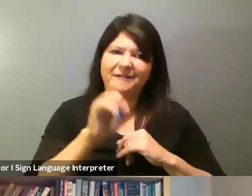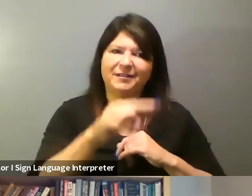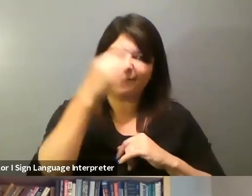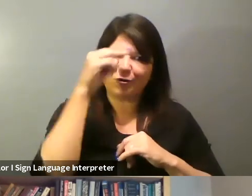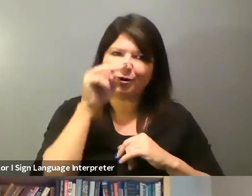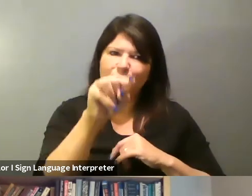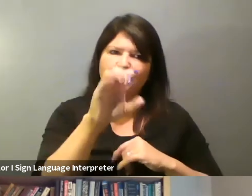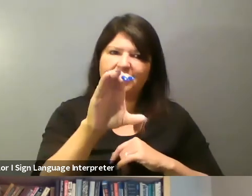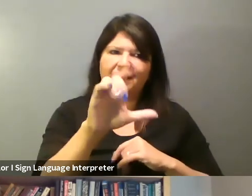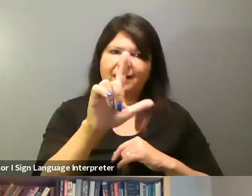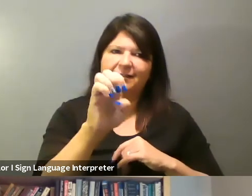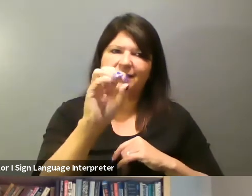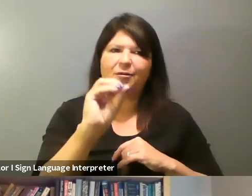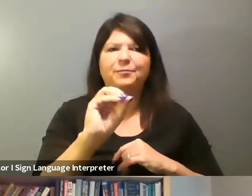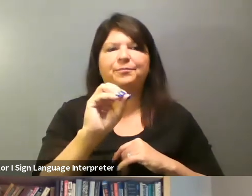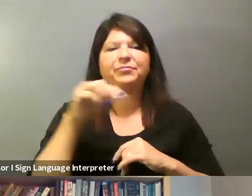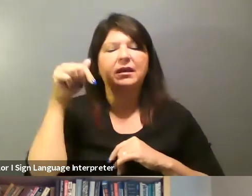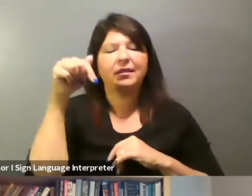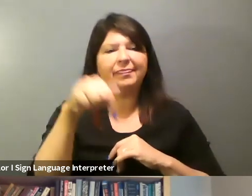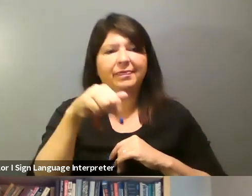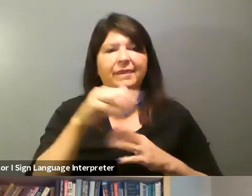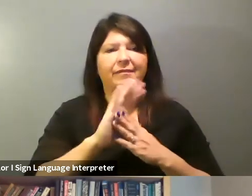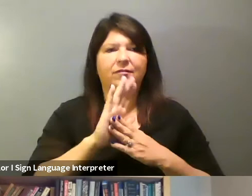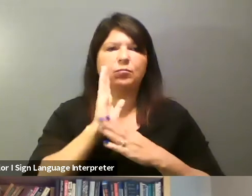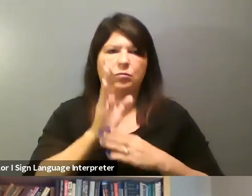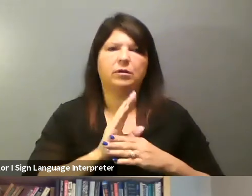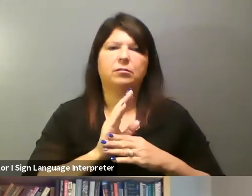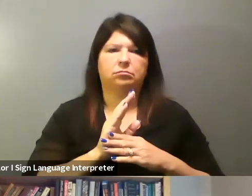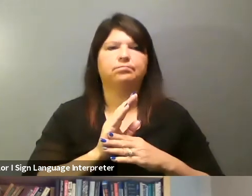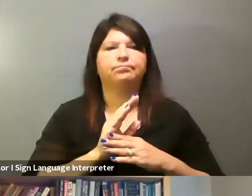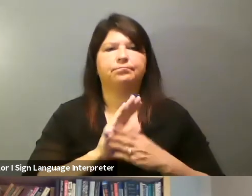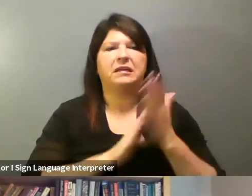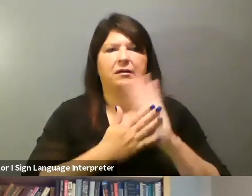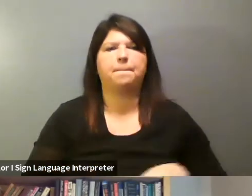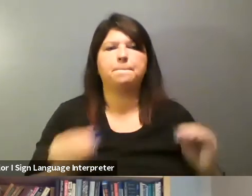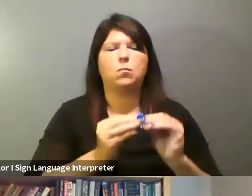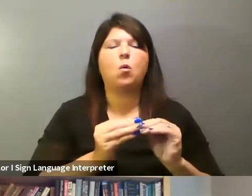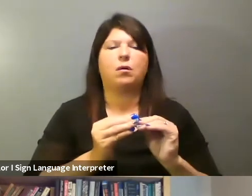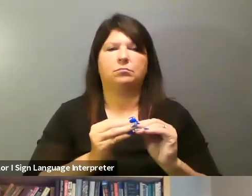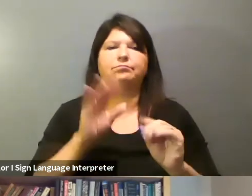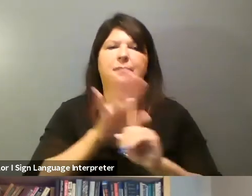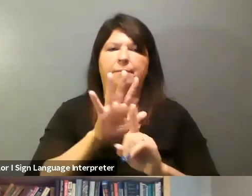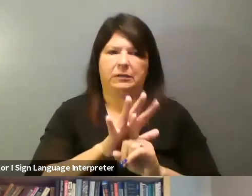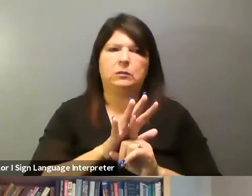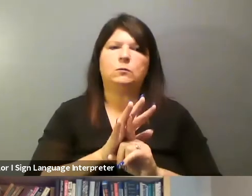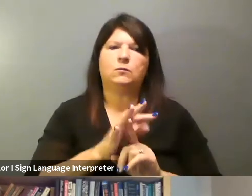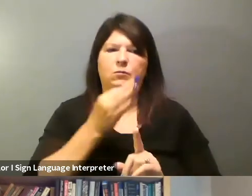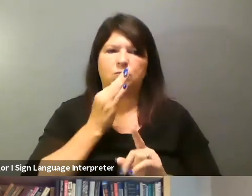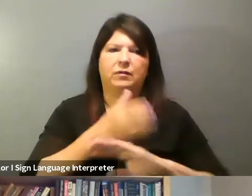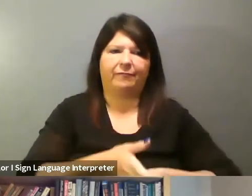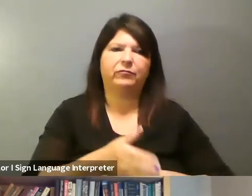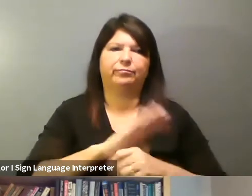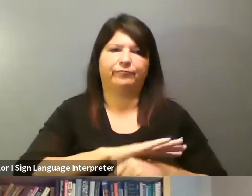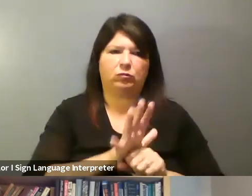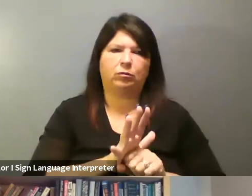this film is obviously going to get a lot more exposure, especially once the pandemic ends. And what's the one